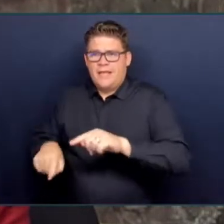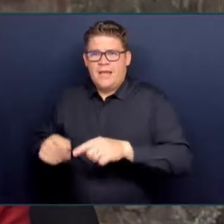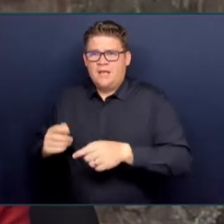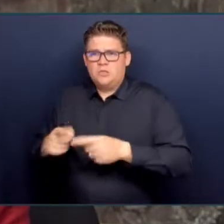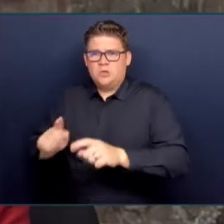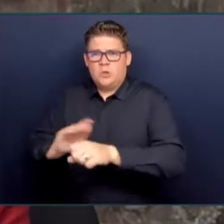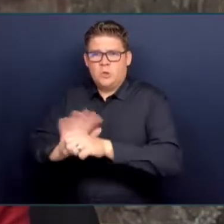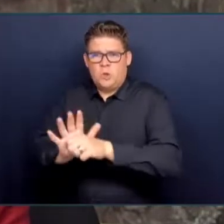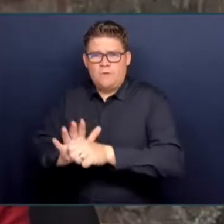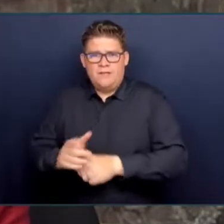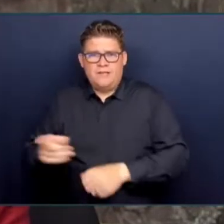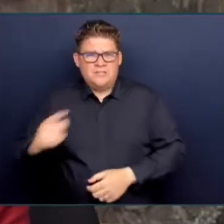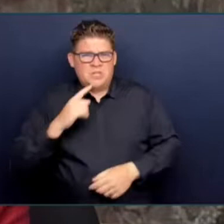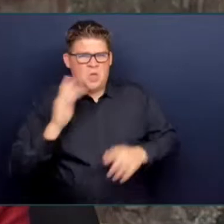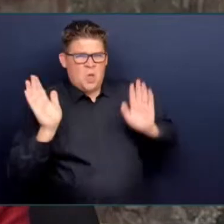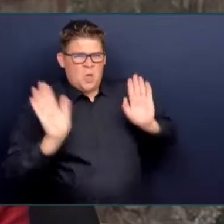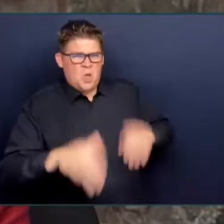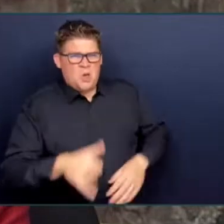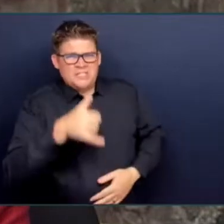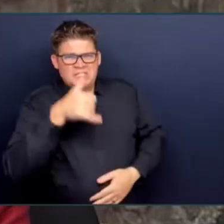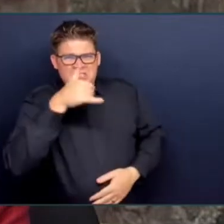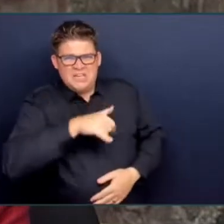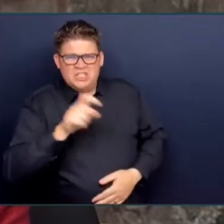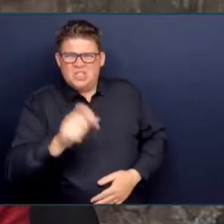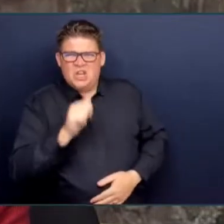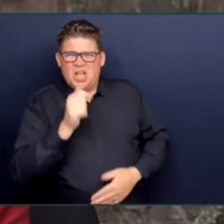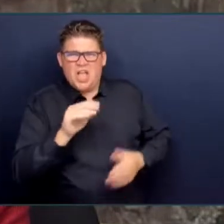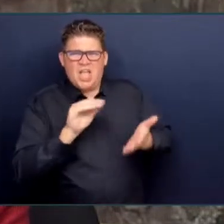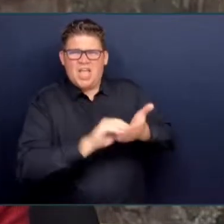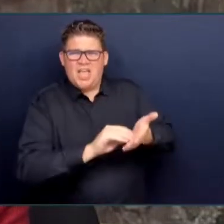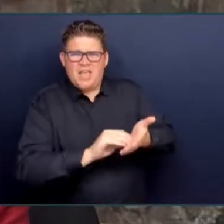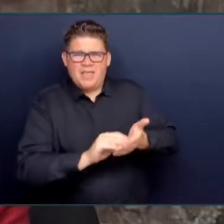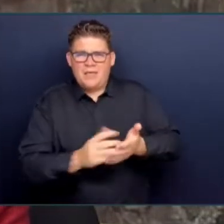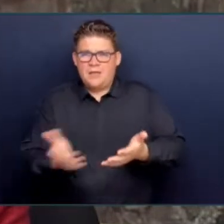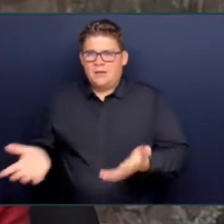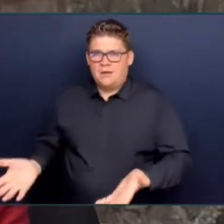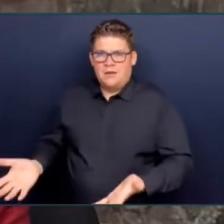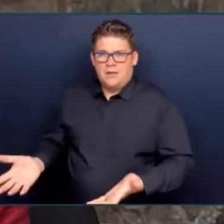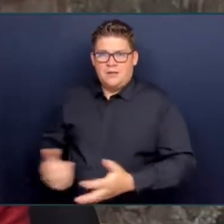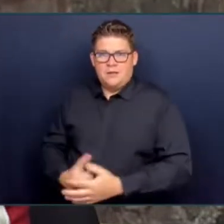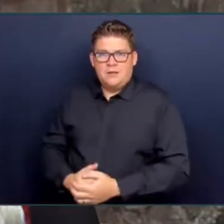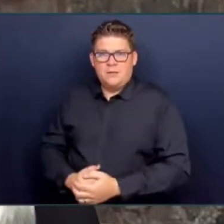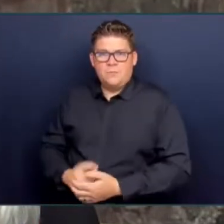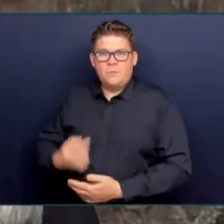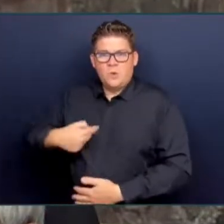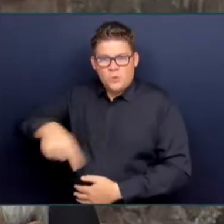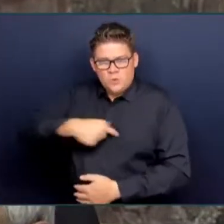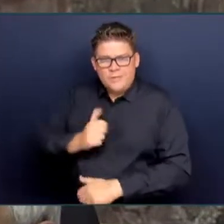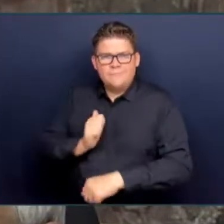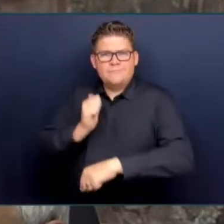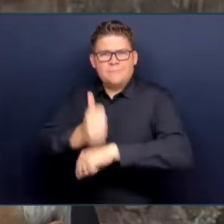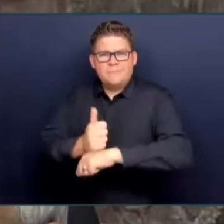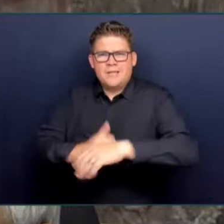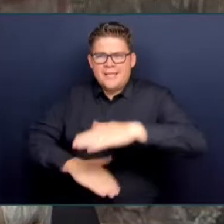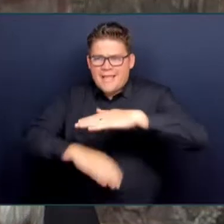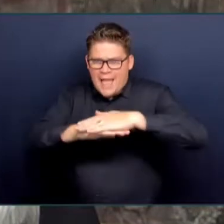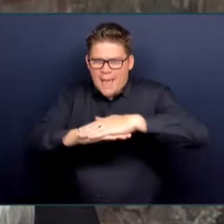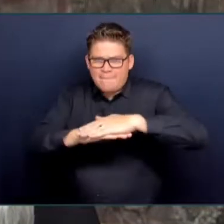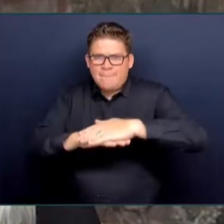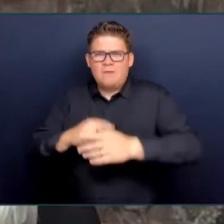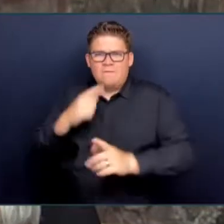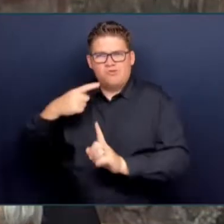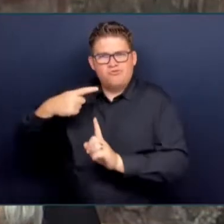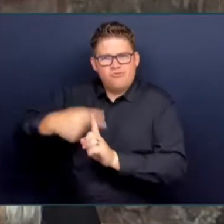the opposition continues to oppose the caps that we've been putting on rent, helping renters